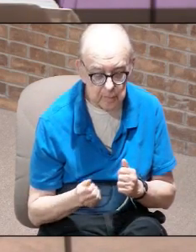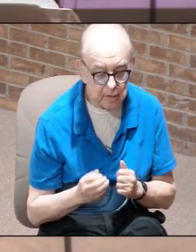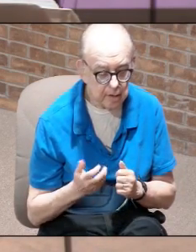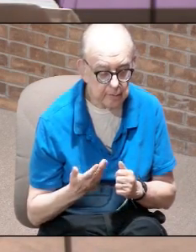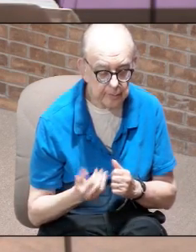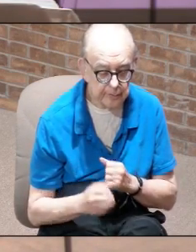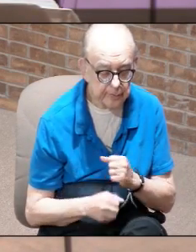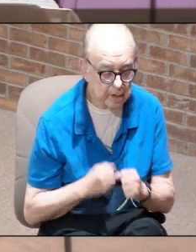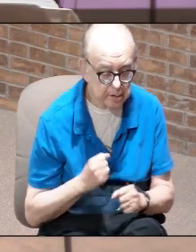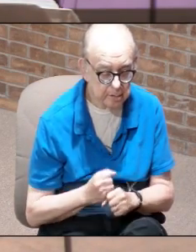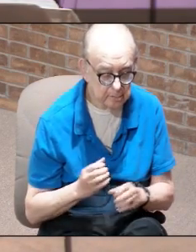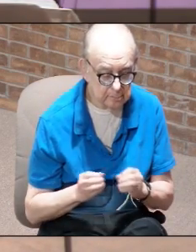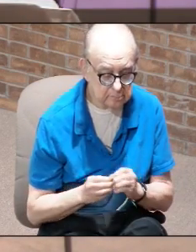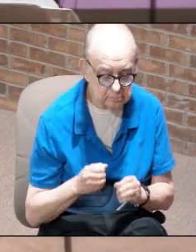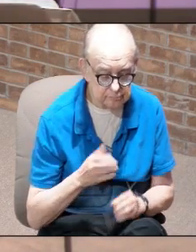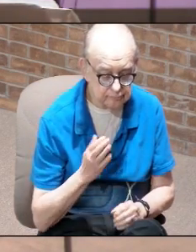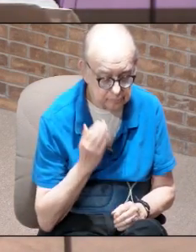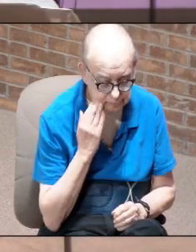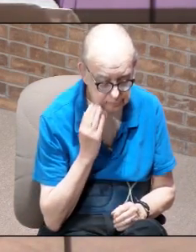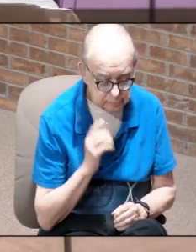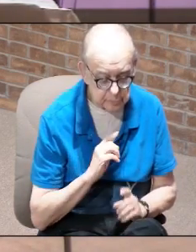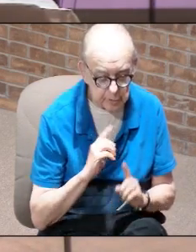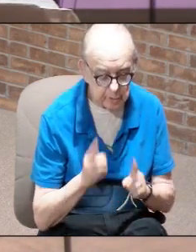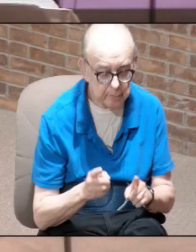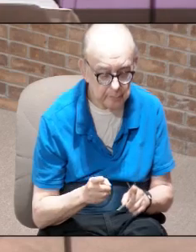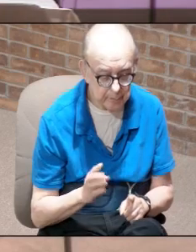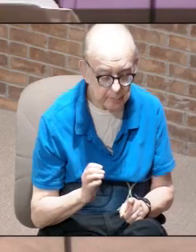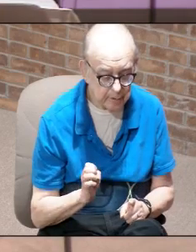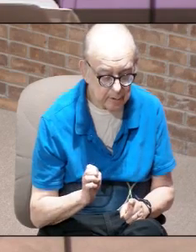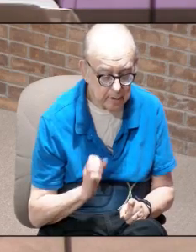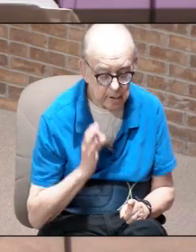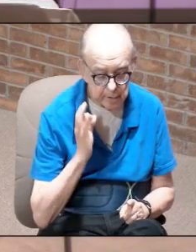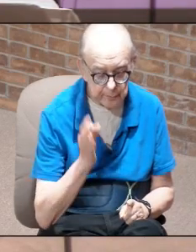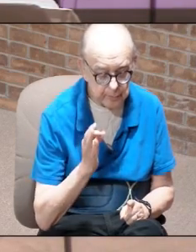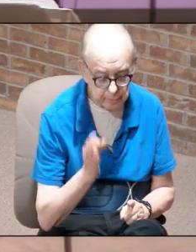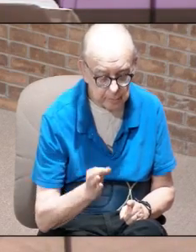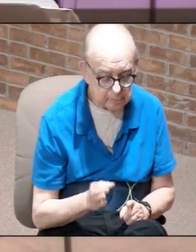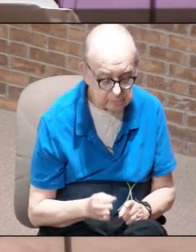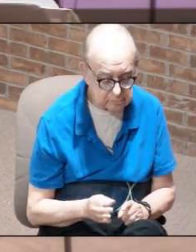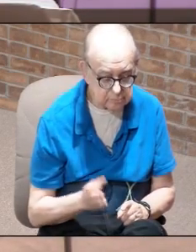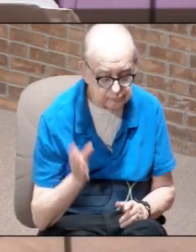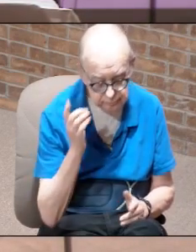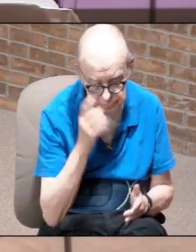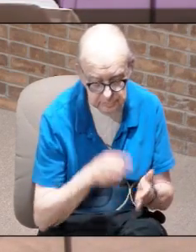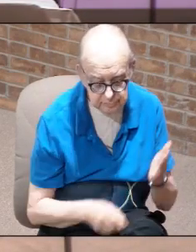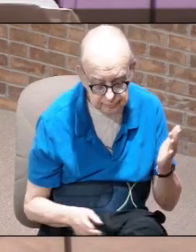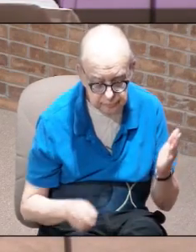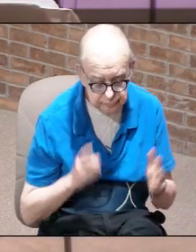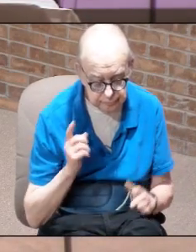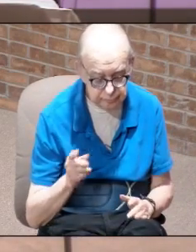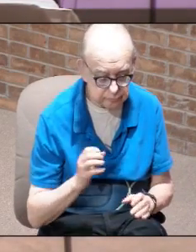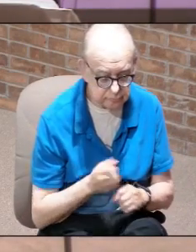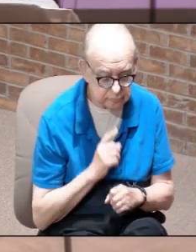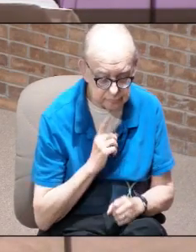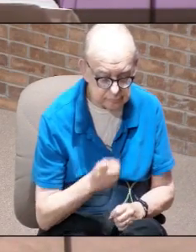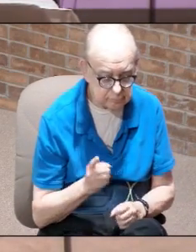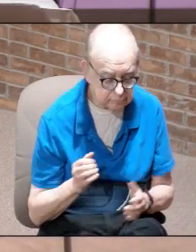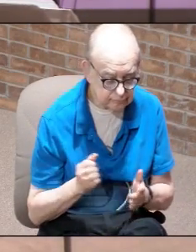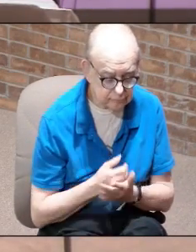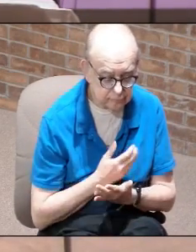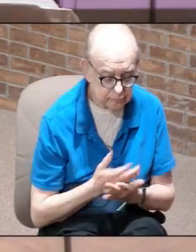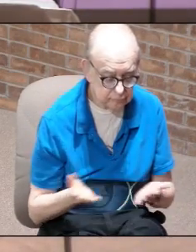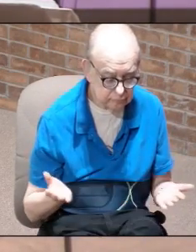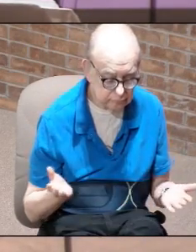years, God knows where you're going to be 10 or 15 years from now. And guess what? He's going to make sure that you've